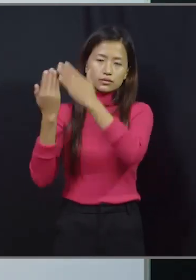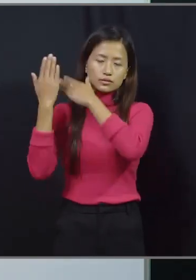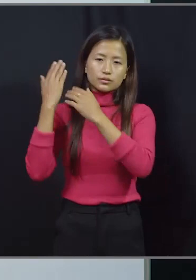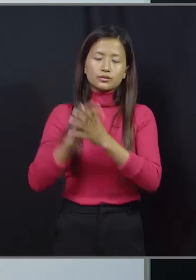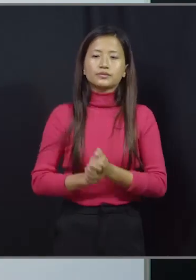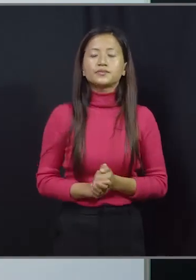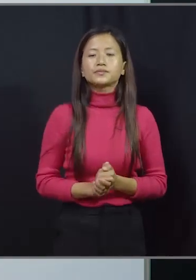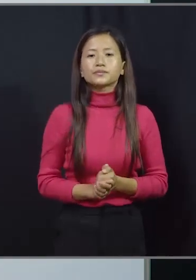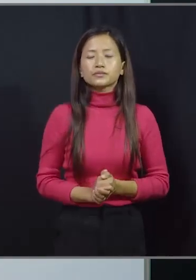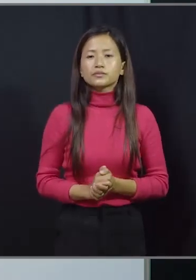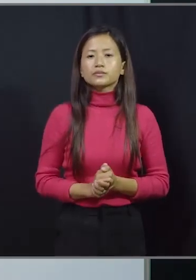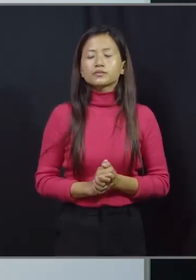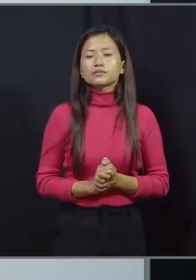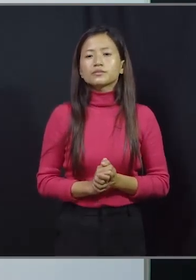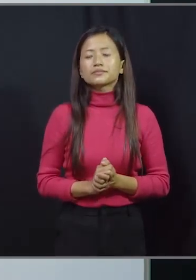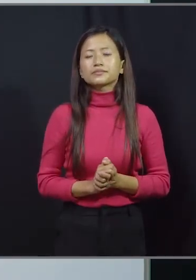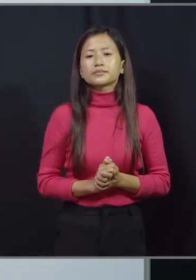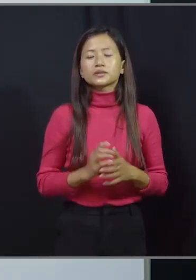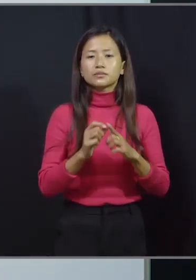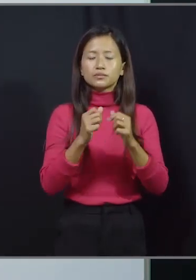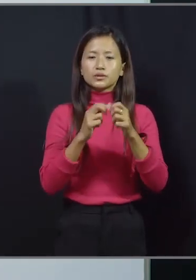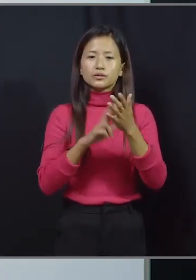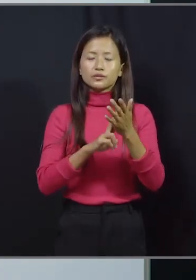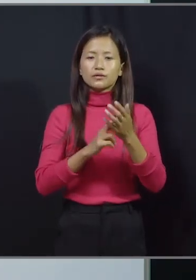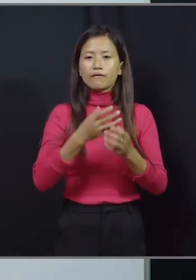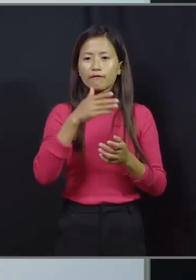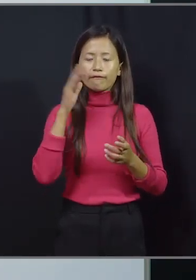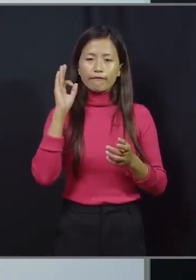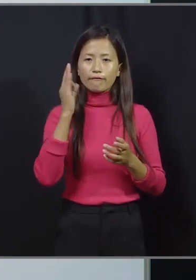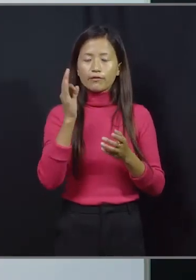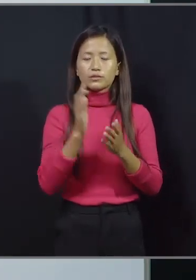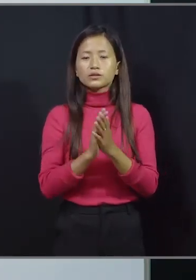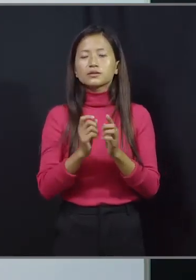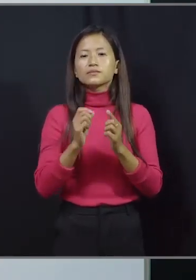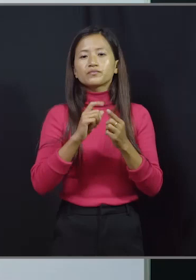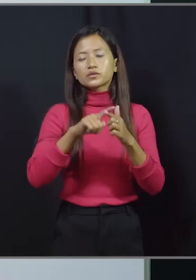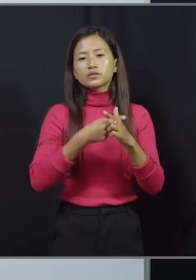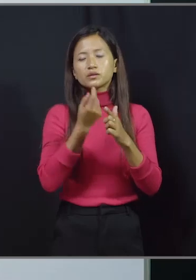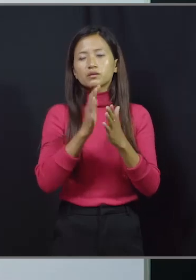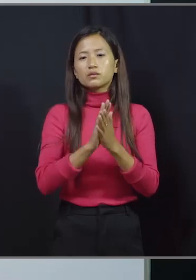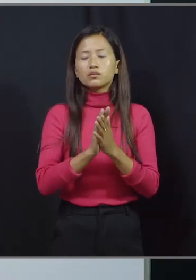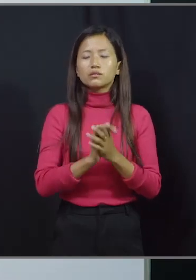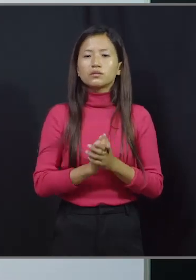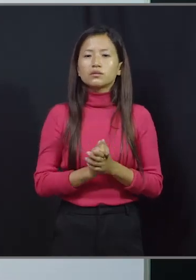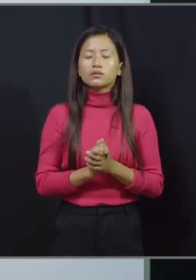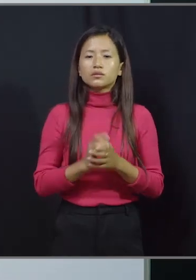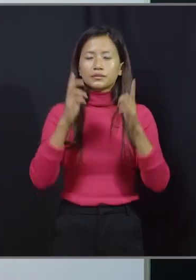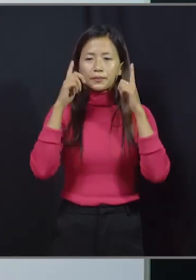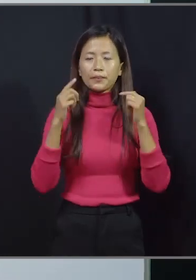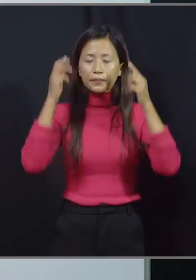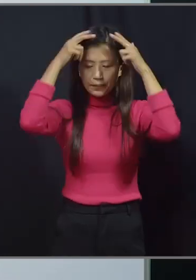And bending here, one of the famous bender, Joseph